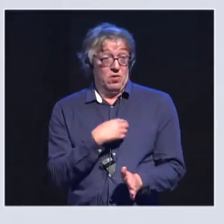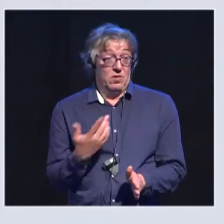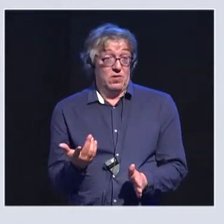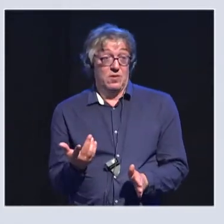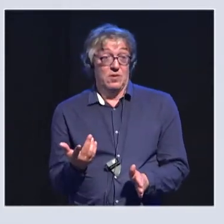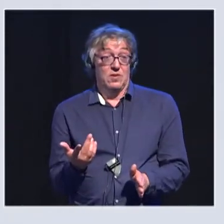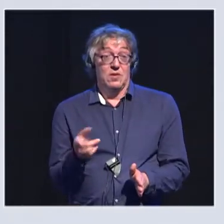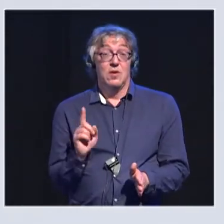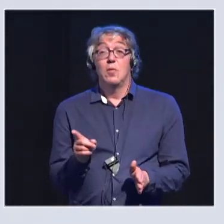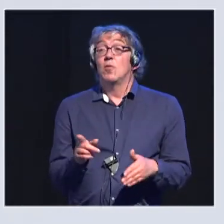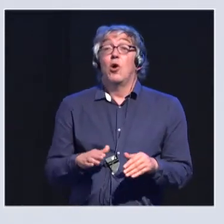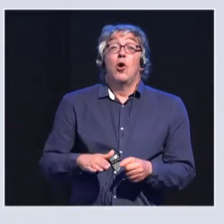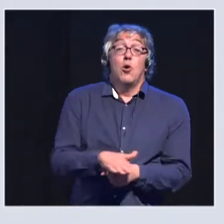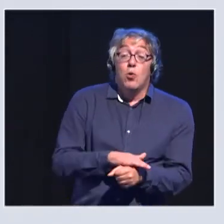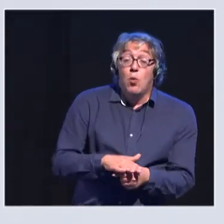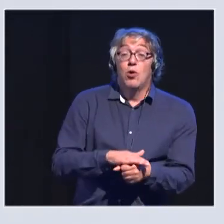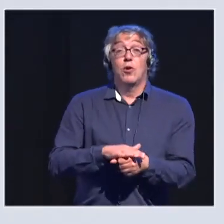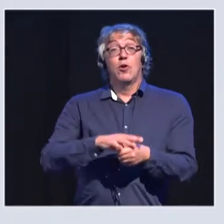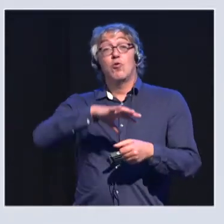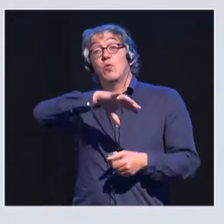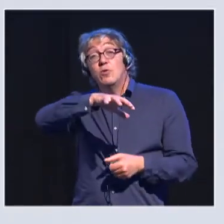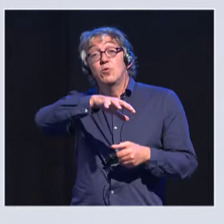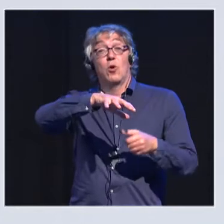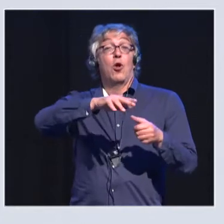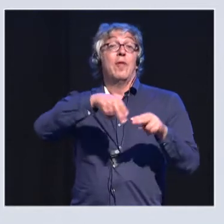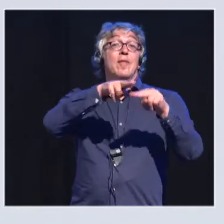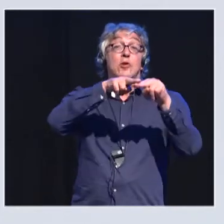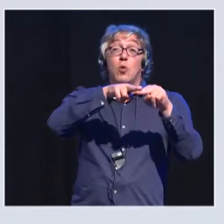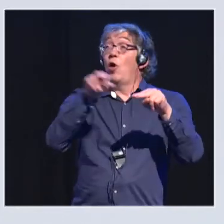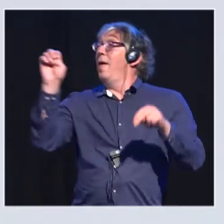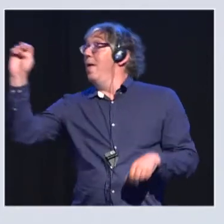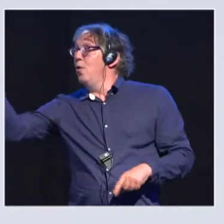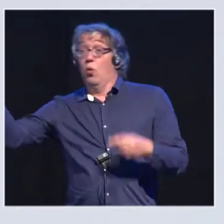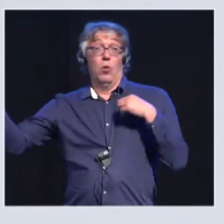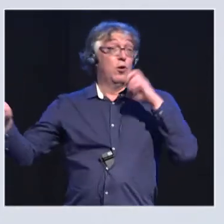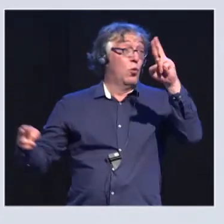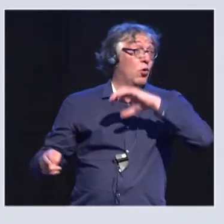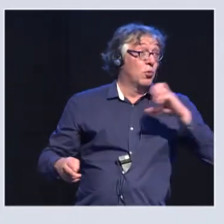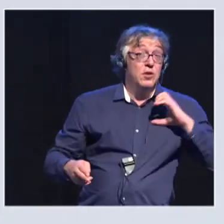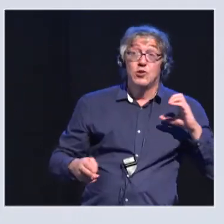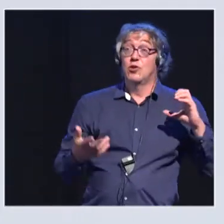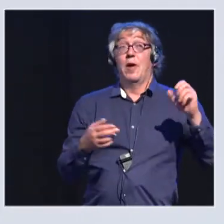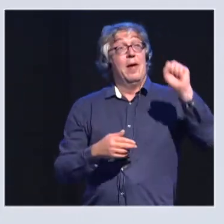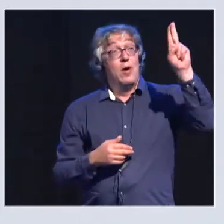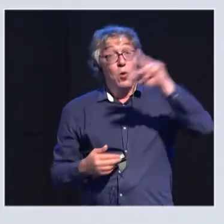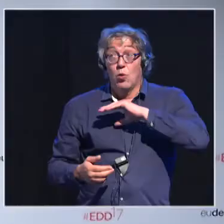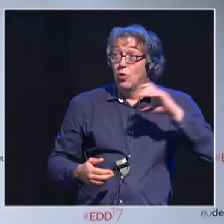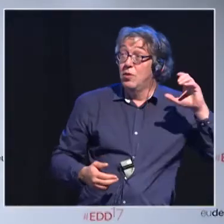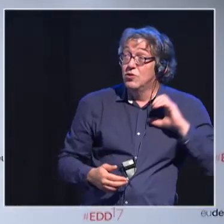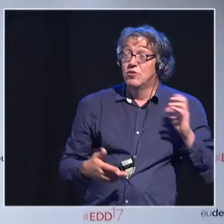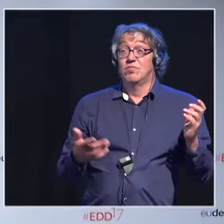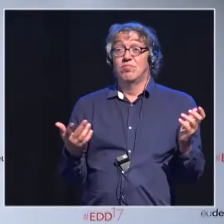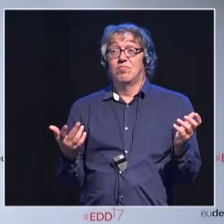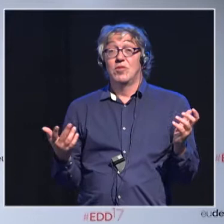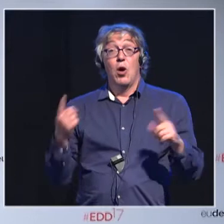of municipalities, regional level, national level, African Union Commission level, European Commission level, but